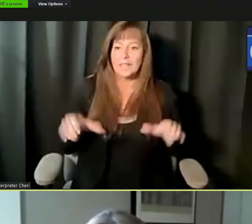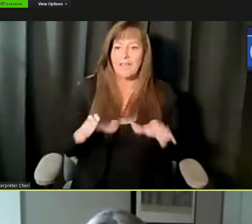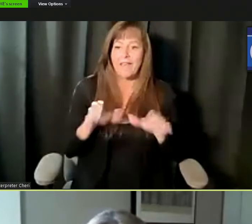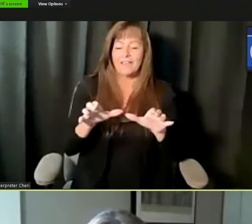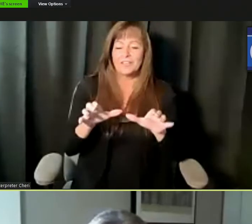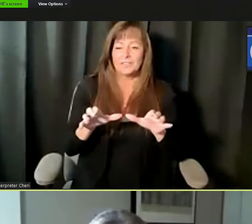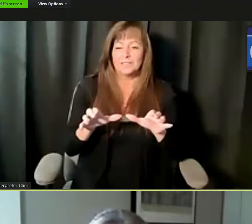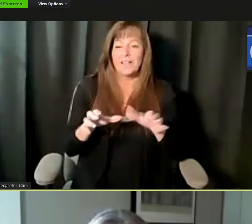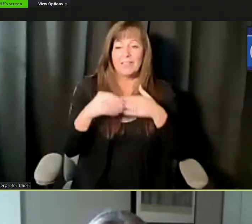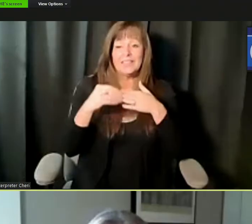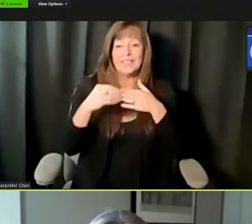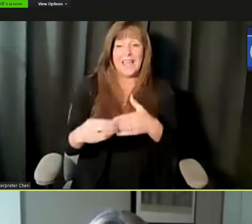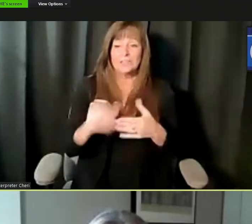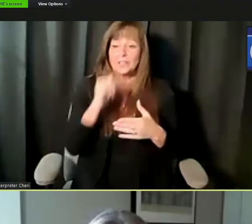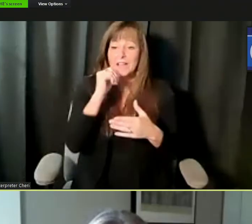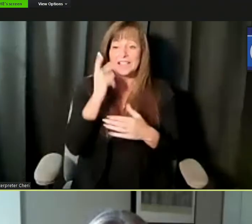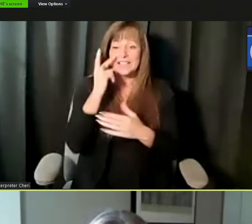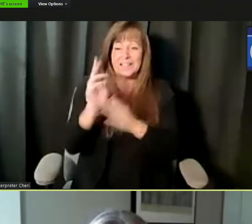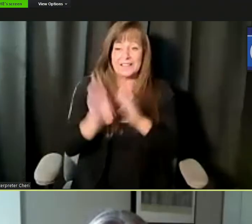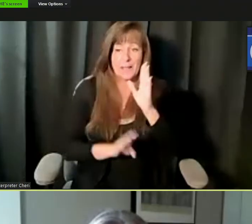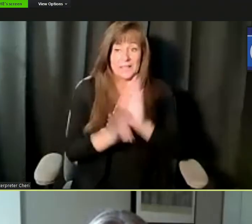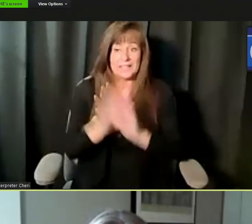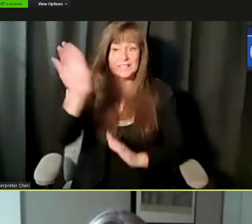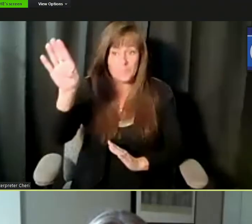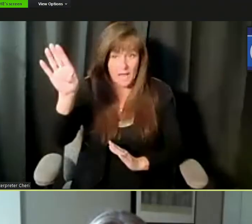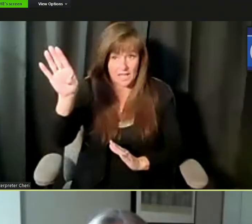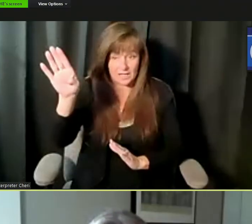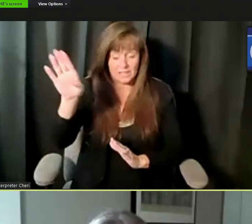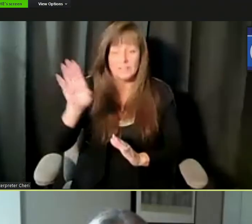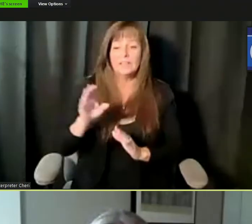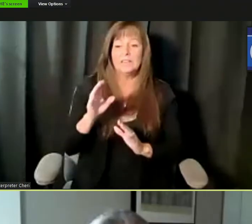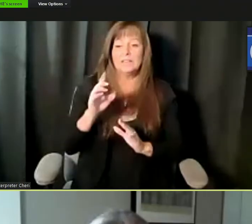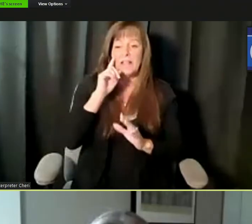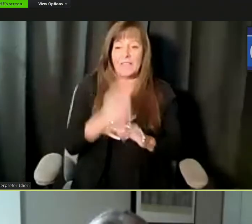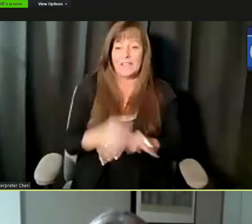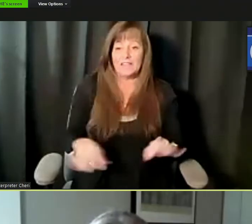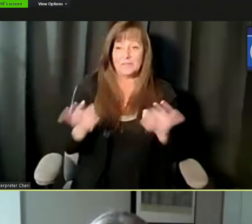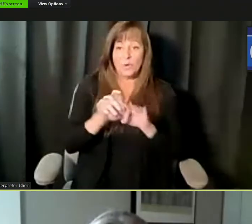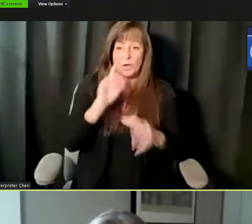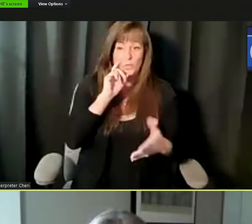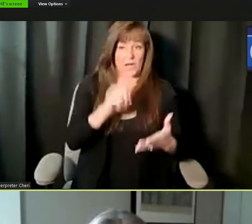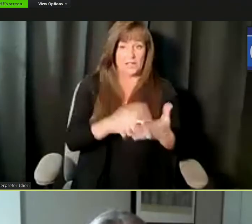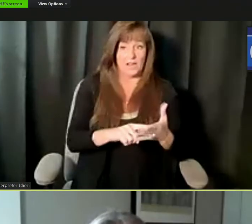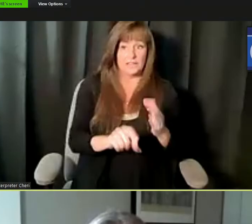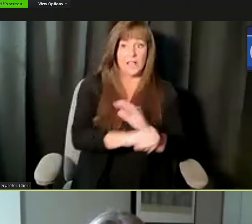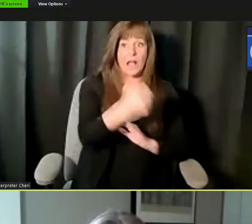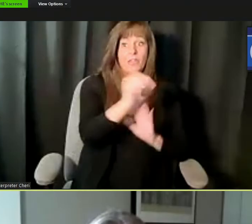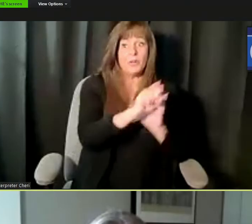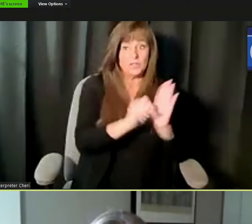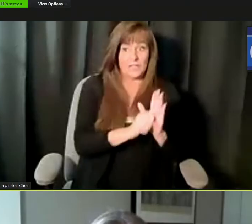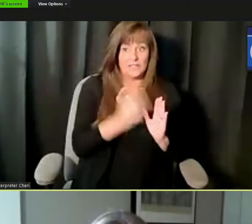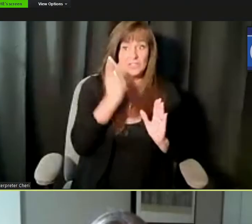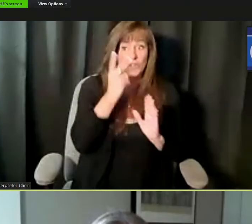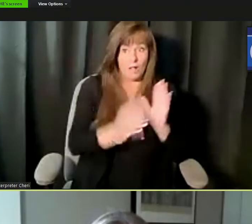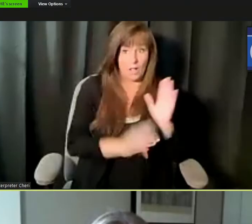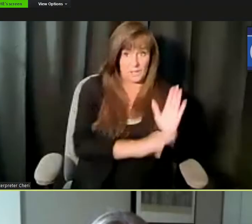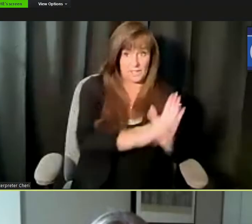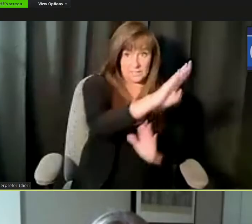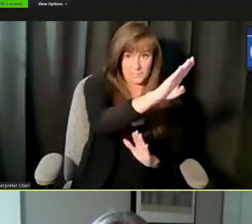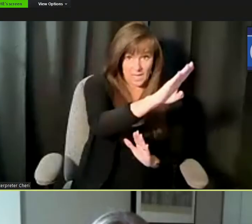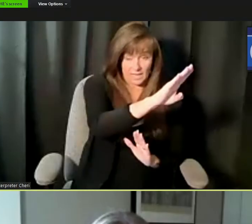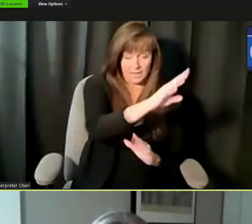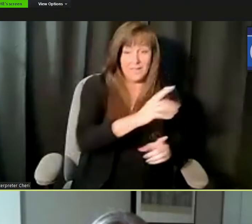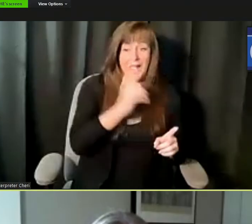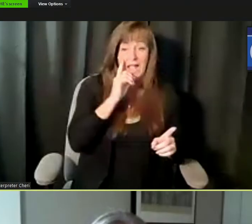seeing a big spike. I think it's also important to recognize that many states did see this big spike. And I think that